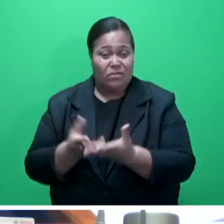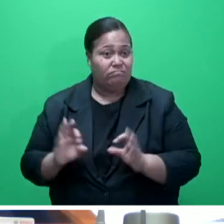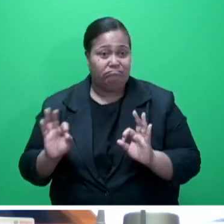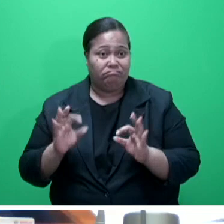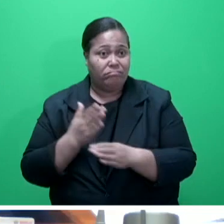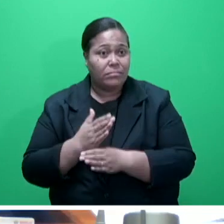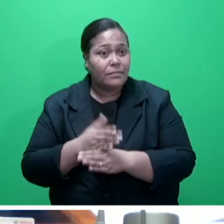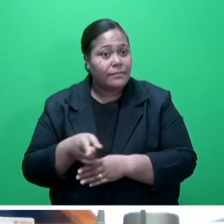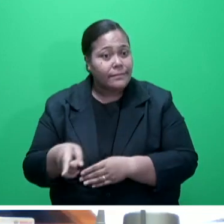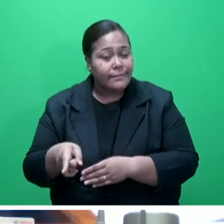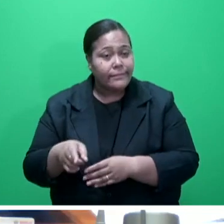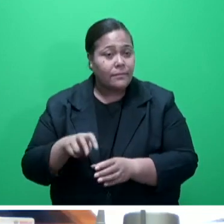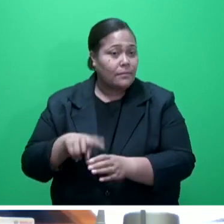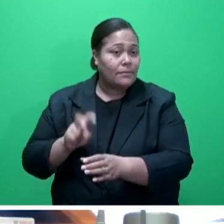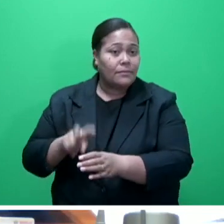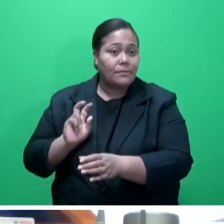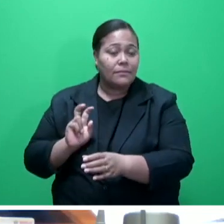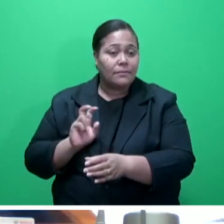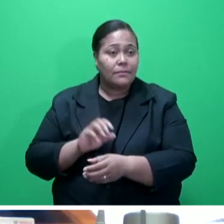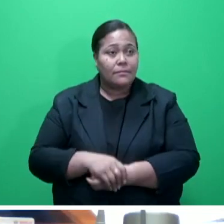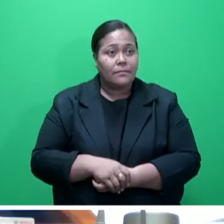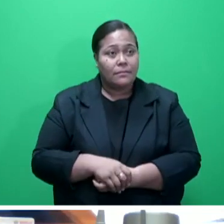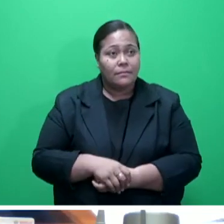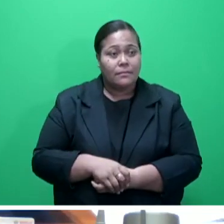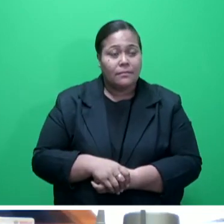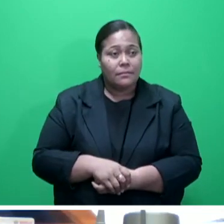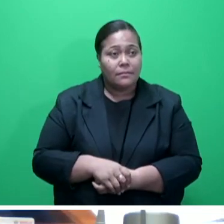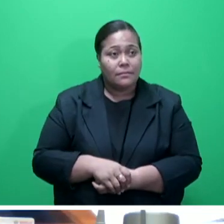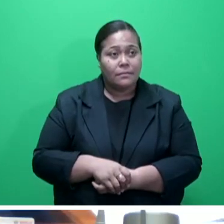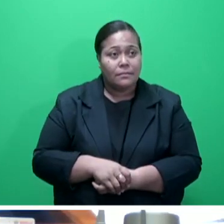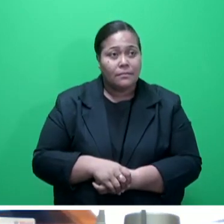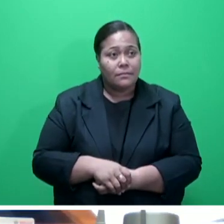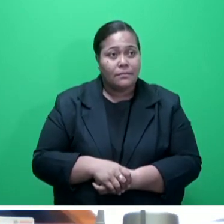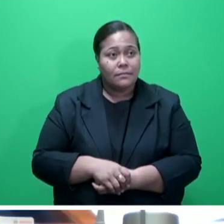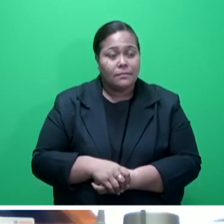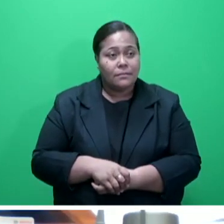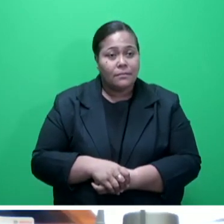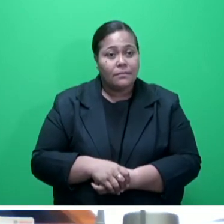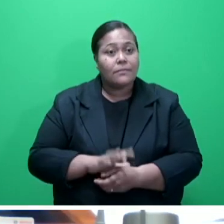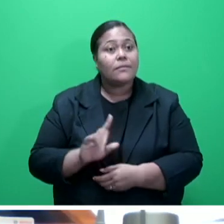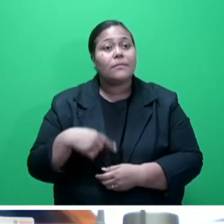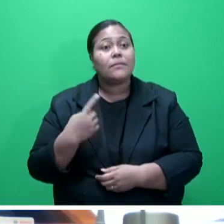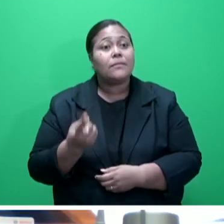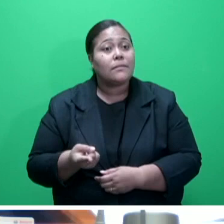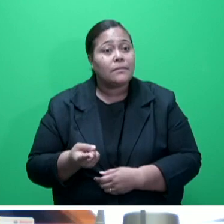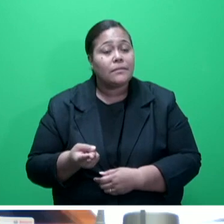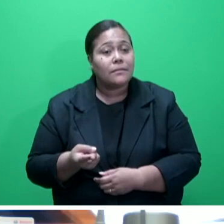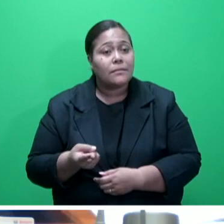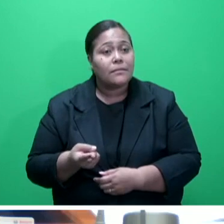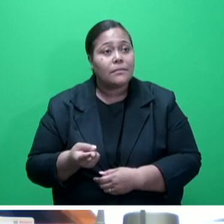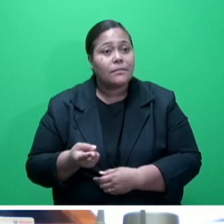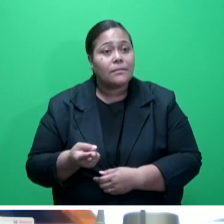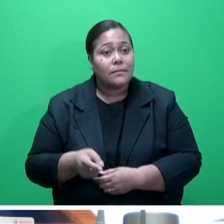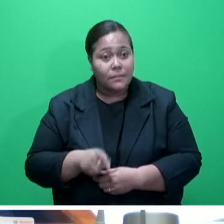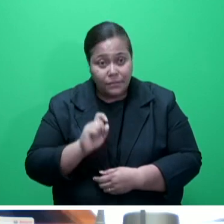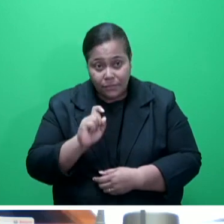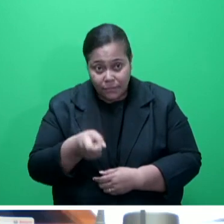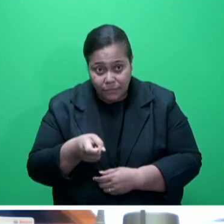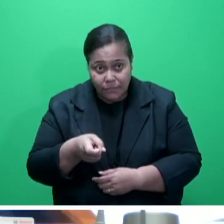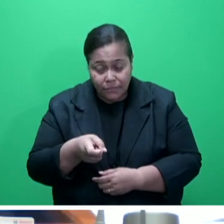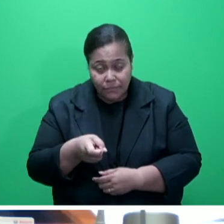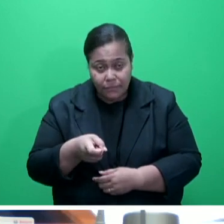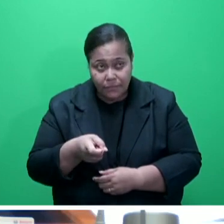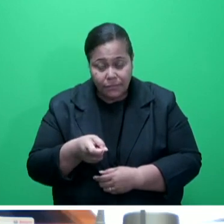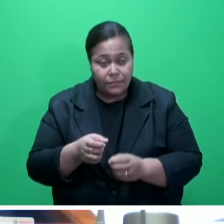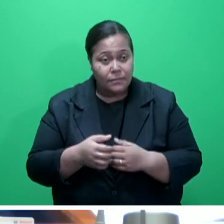In Fiji Airways, we retain all the services of all the pilots. But tomorrow, if this